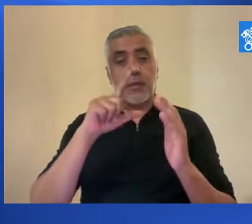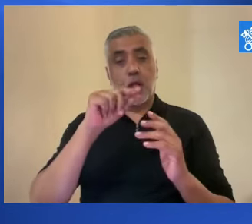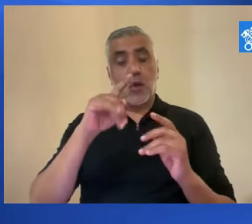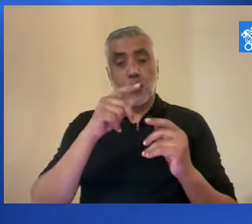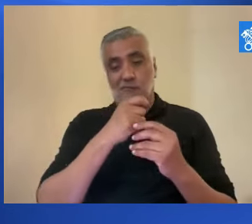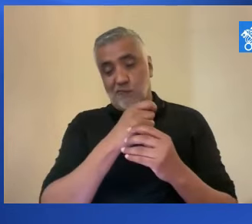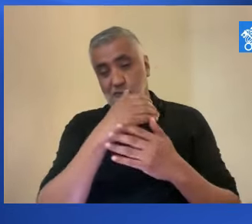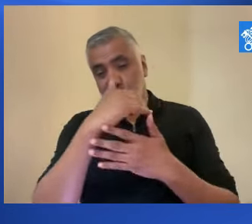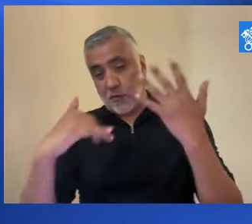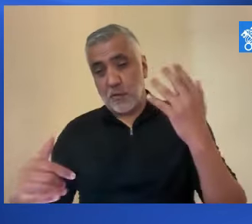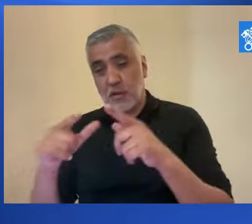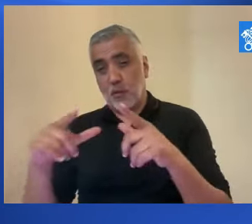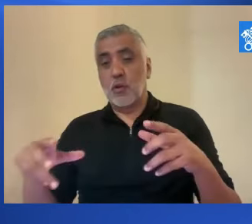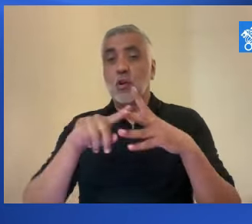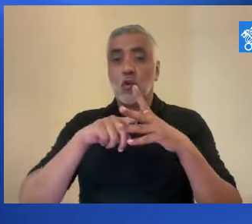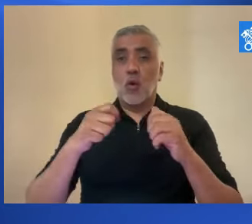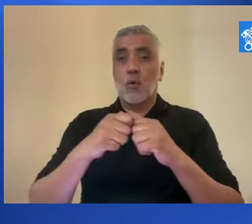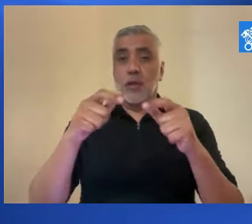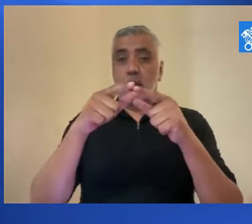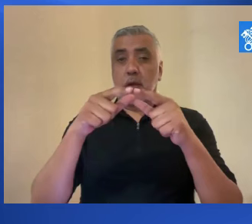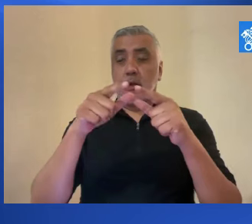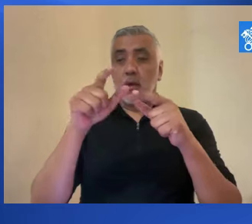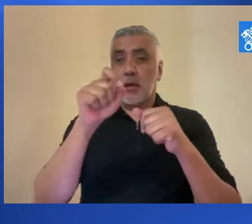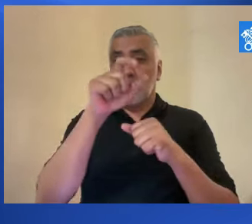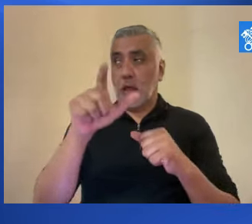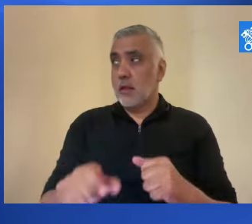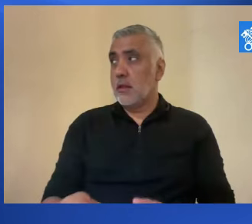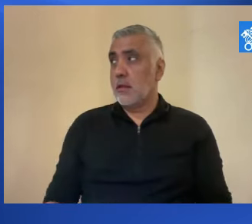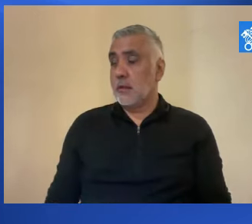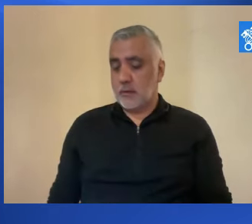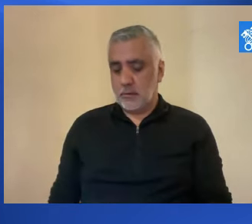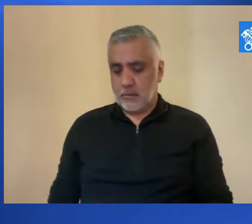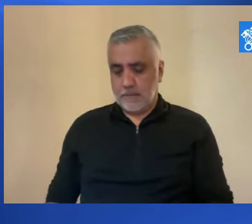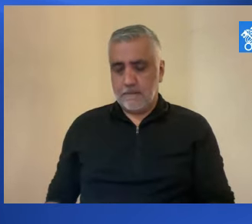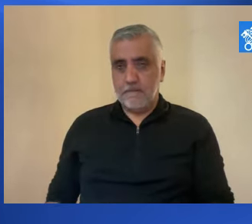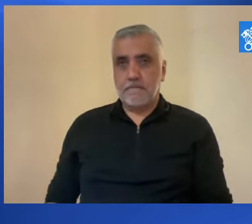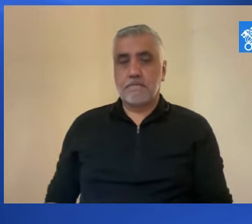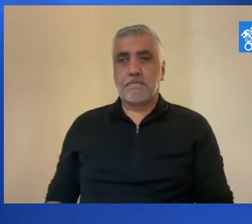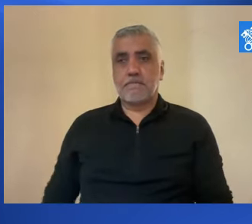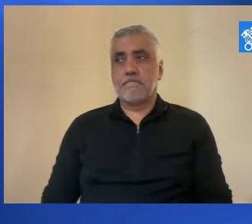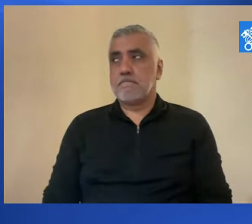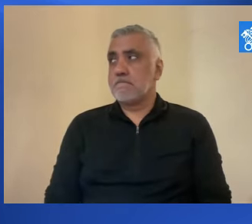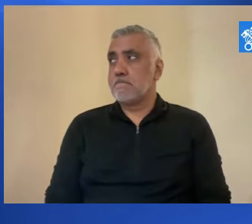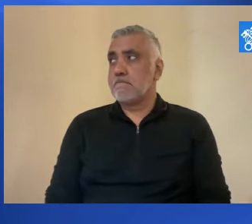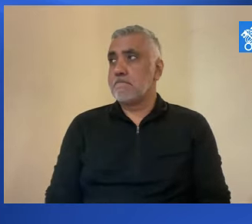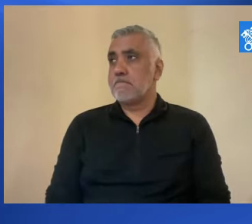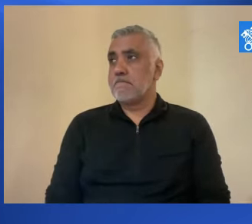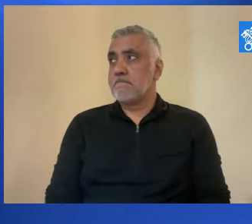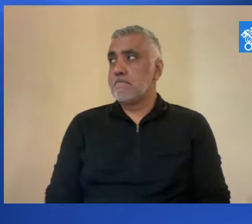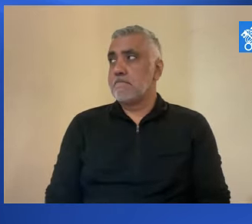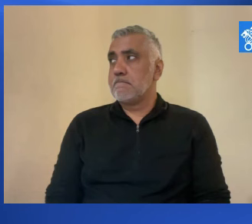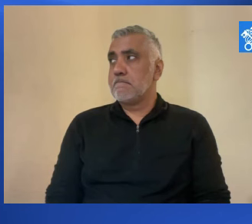Allora Maria disse, "L'anima mia magnifica il Signore, e il mio spirito esulta in Dio,